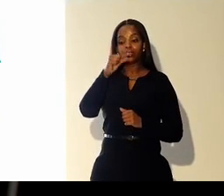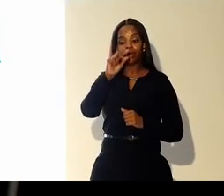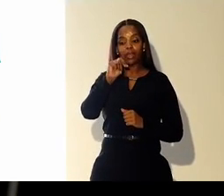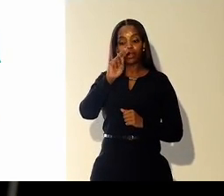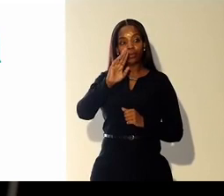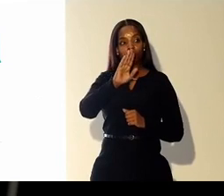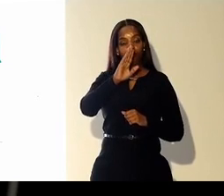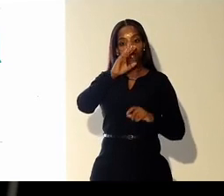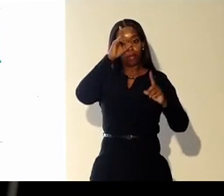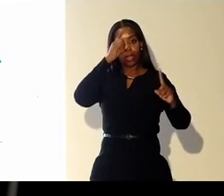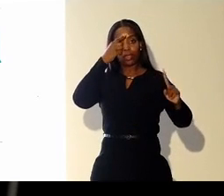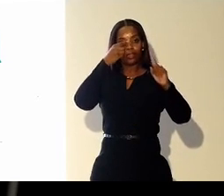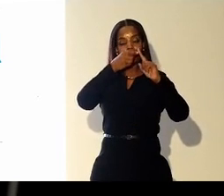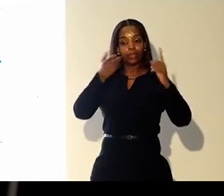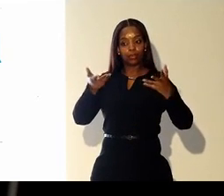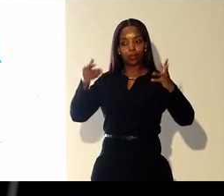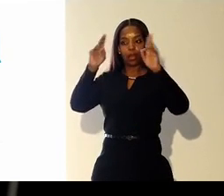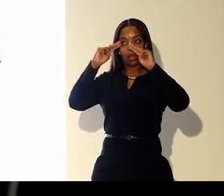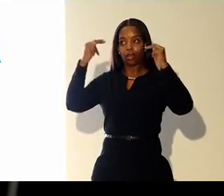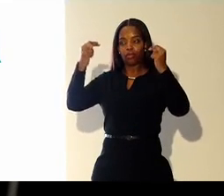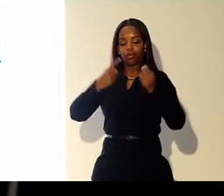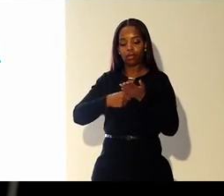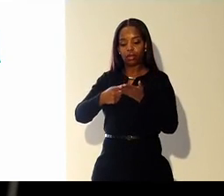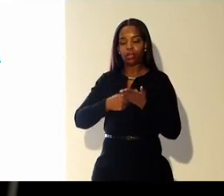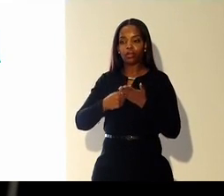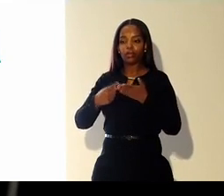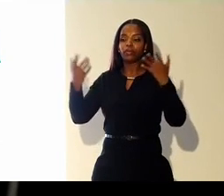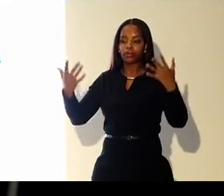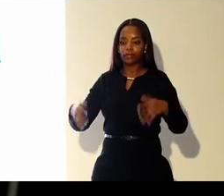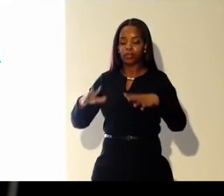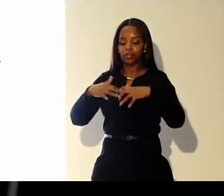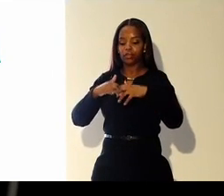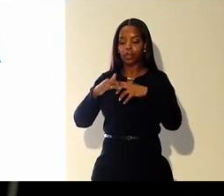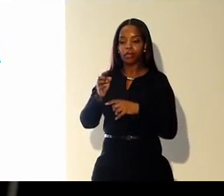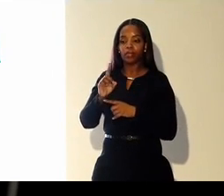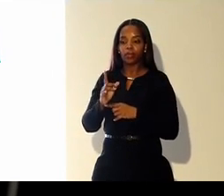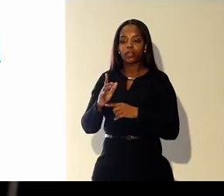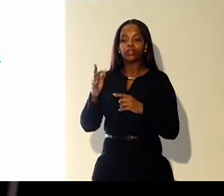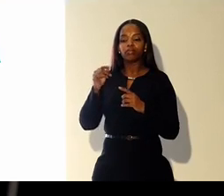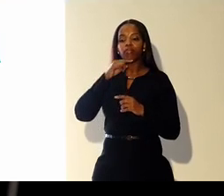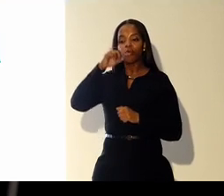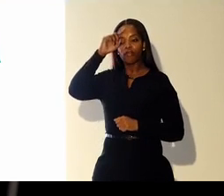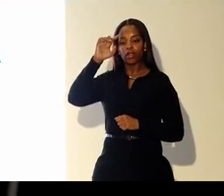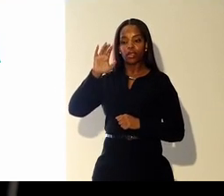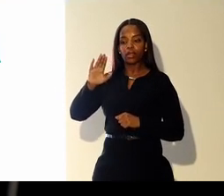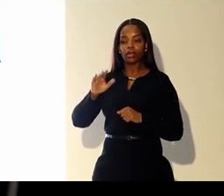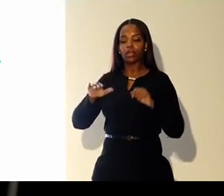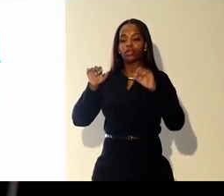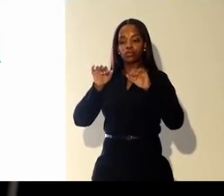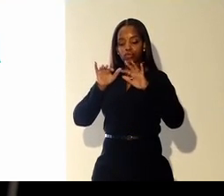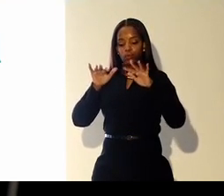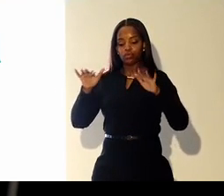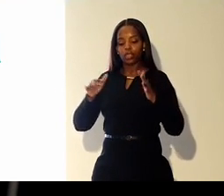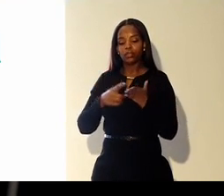for a National Dialogue has also raised the profile of social dialogue, and it would be opportune for the Nedlac